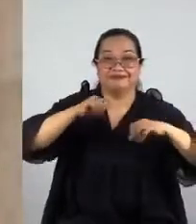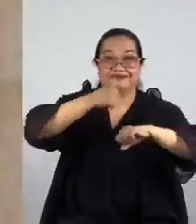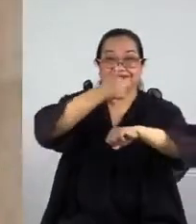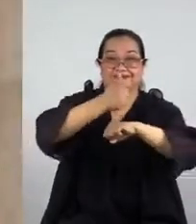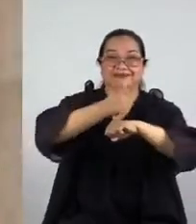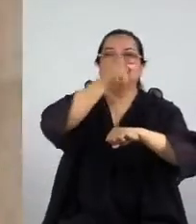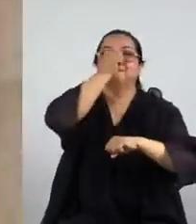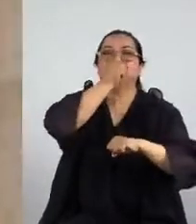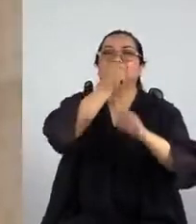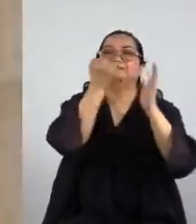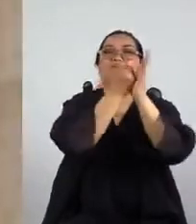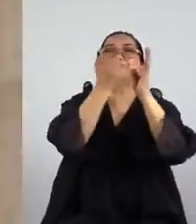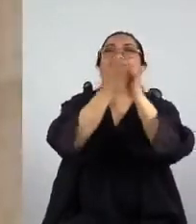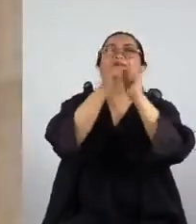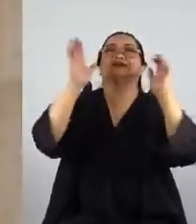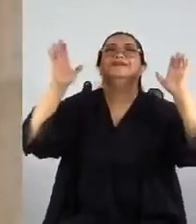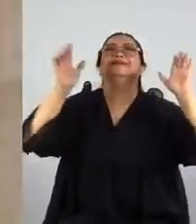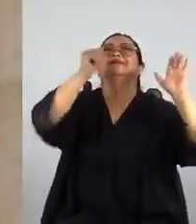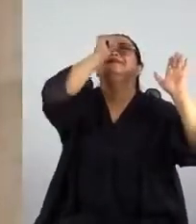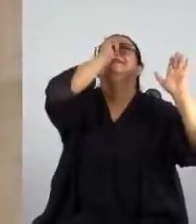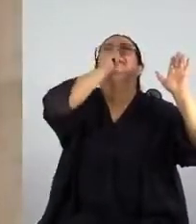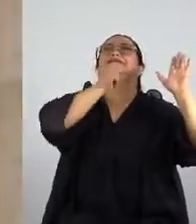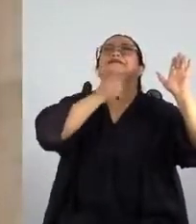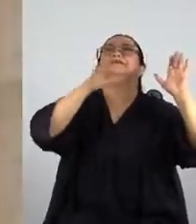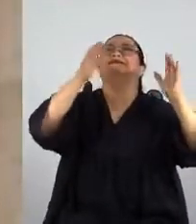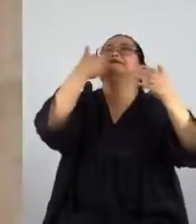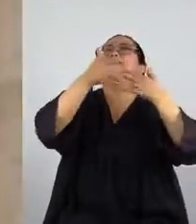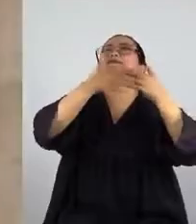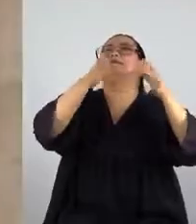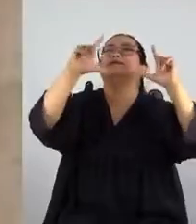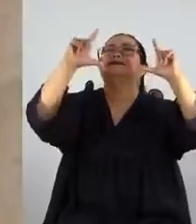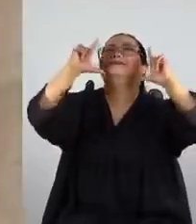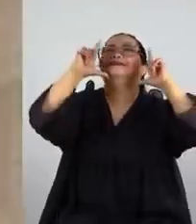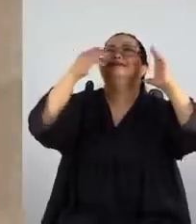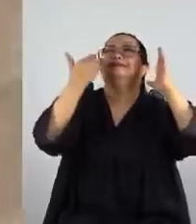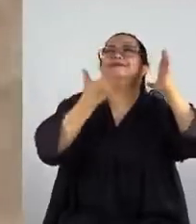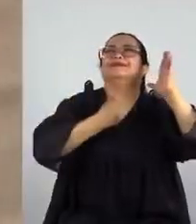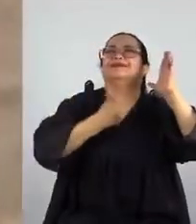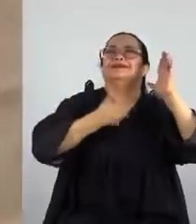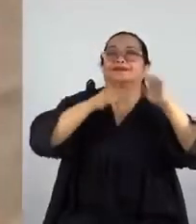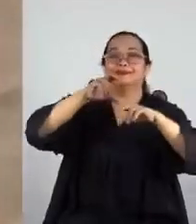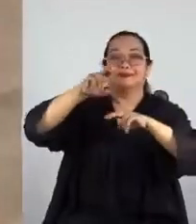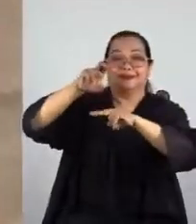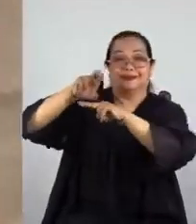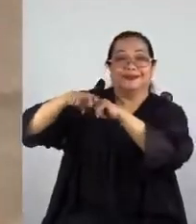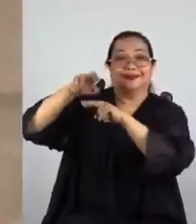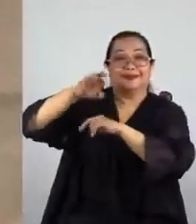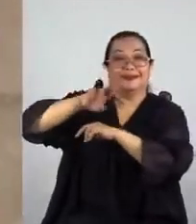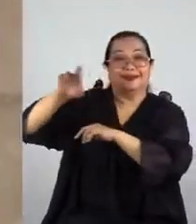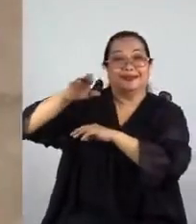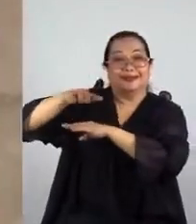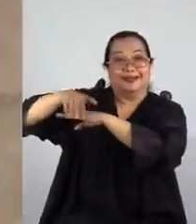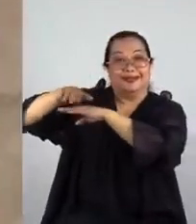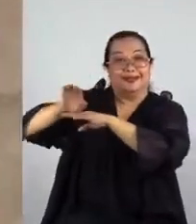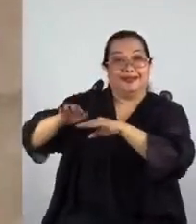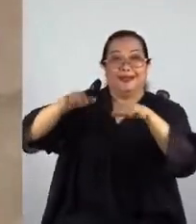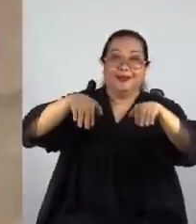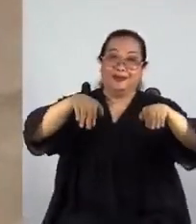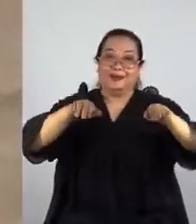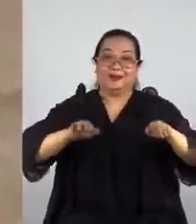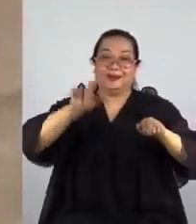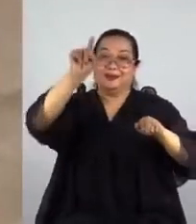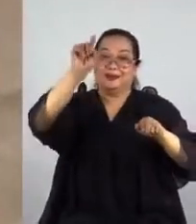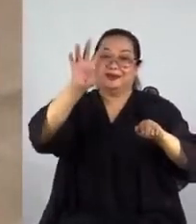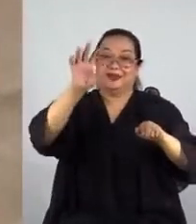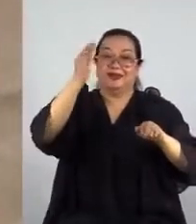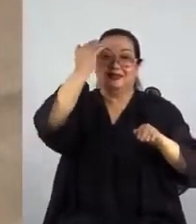endured the cross, despising the shame, and is seated at the right hand of the throne of God. Consider